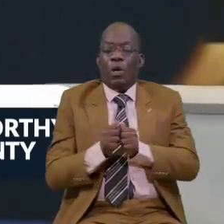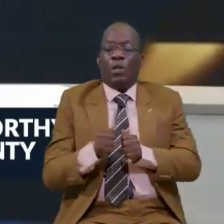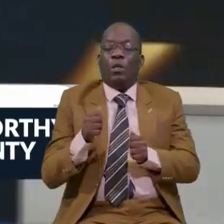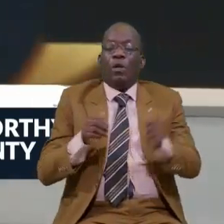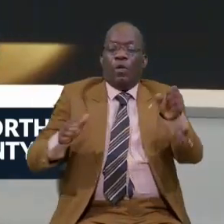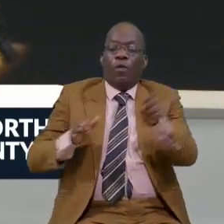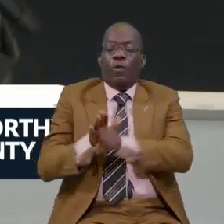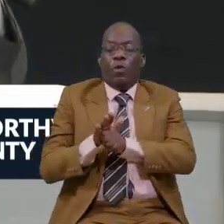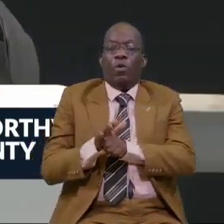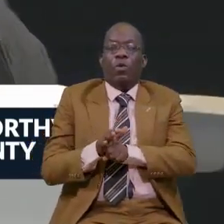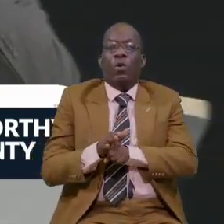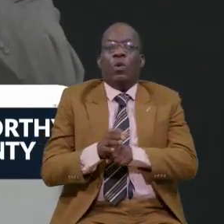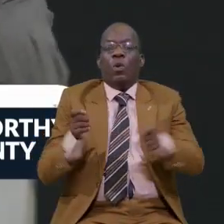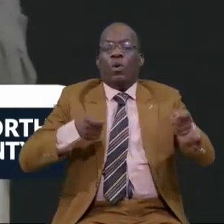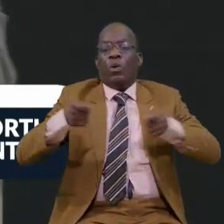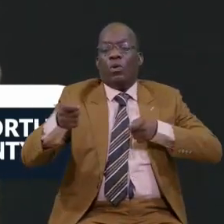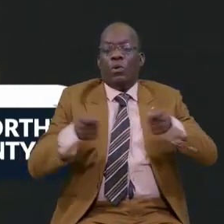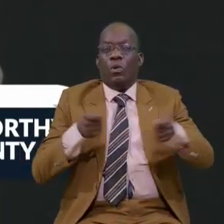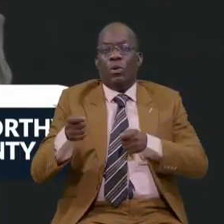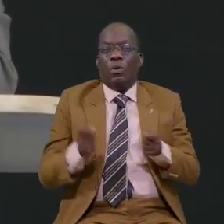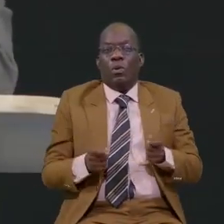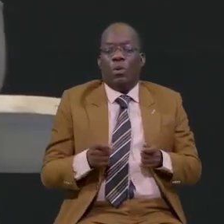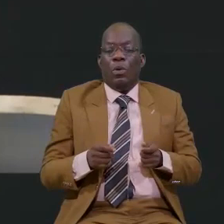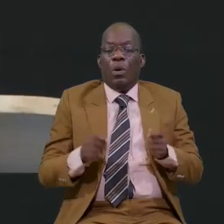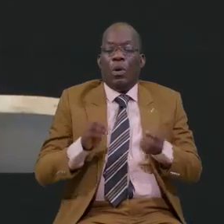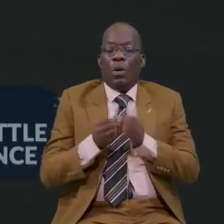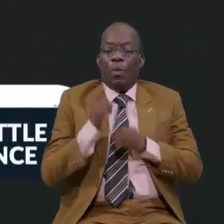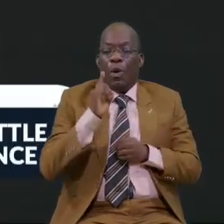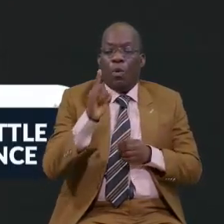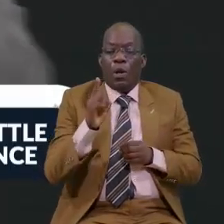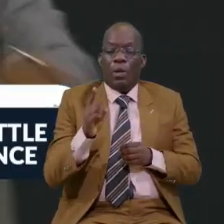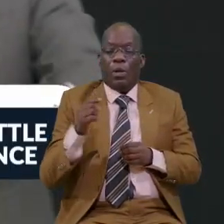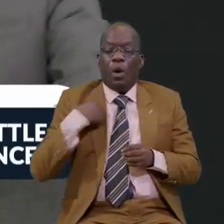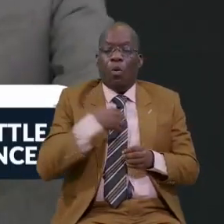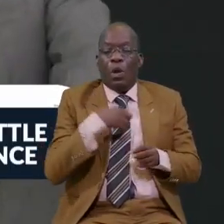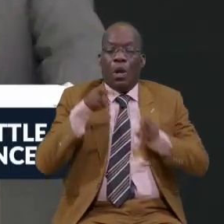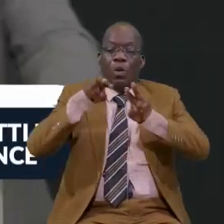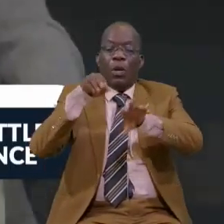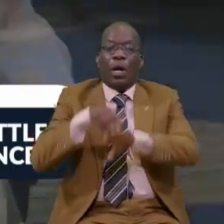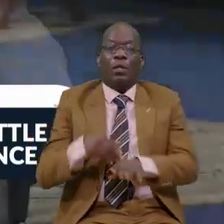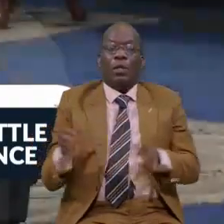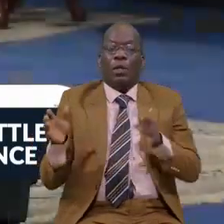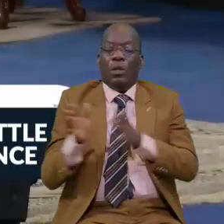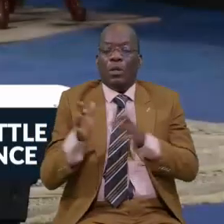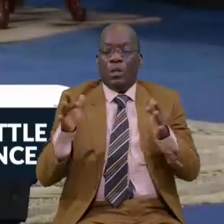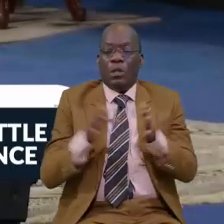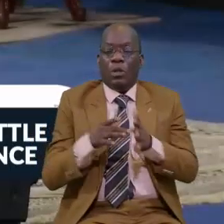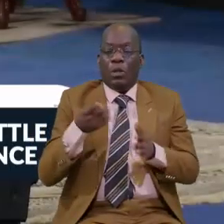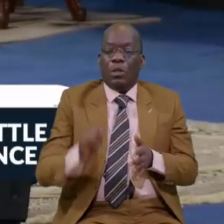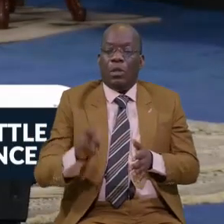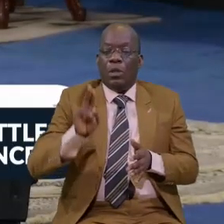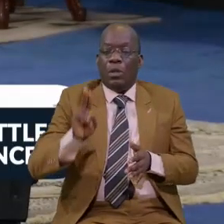We're looking at number one there. Number one, we're looking at Jesus, the